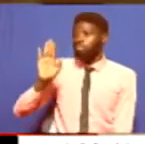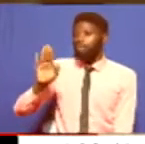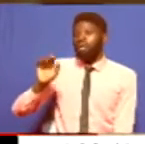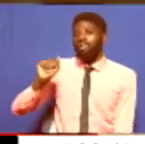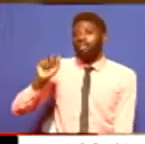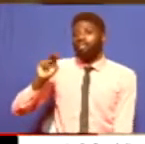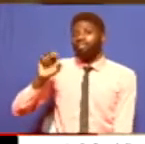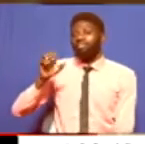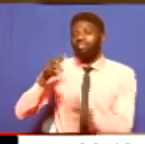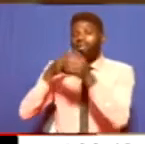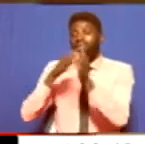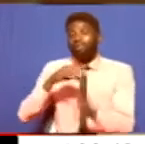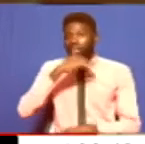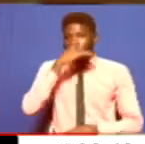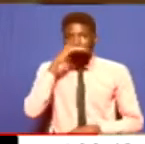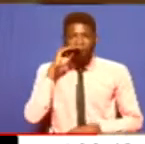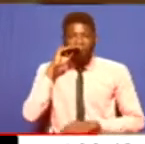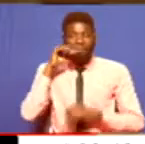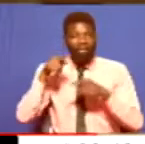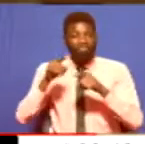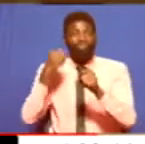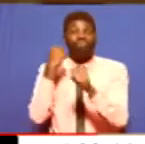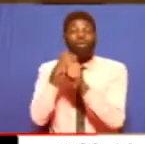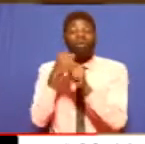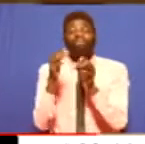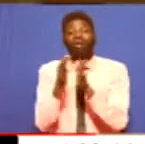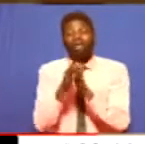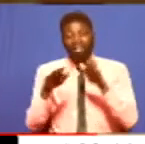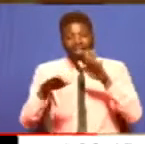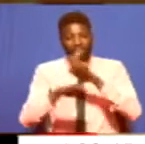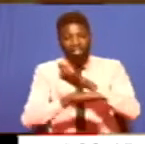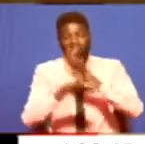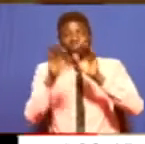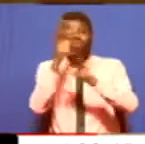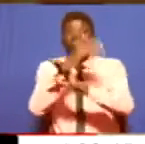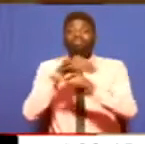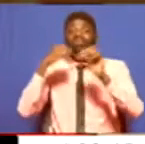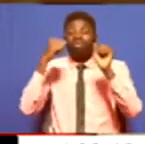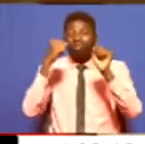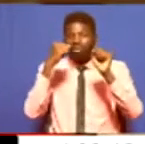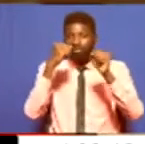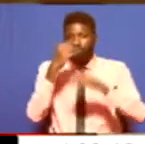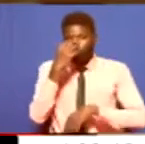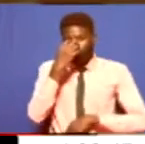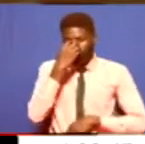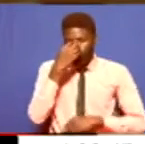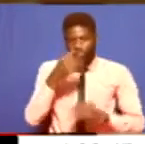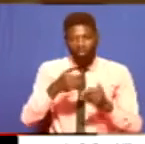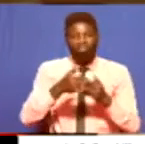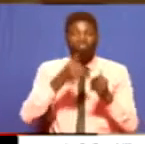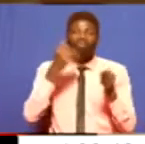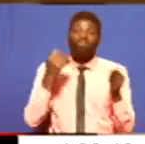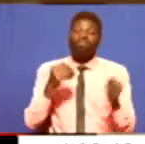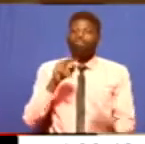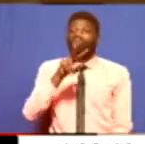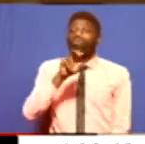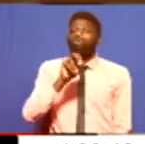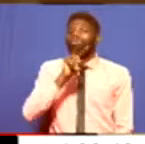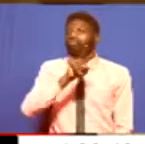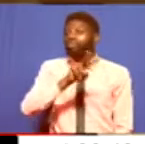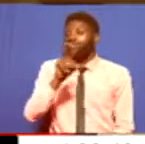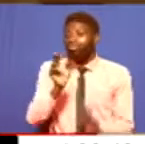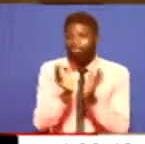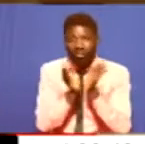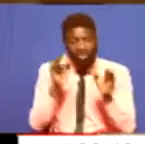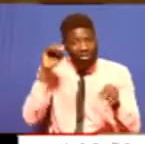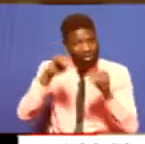Musalia Mudavadi to work with the Deputy President William Ruto ahead of the 2022 general election, terming